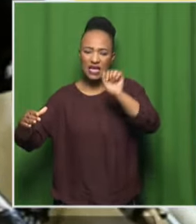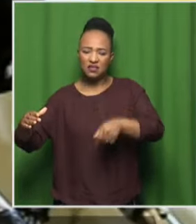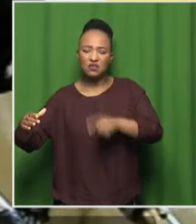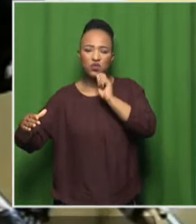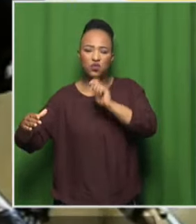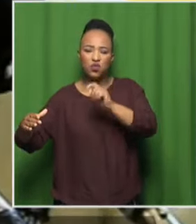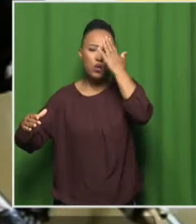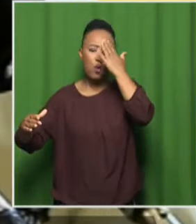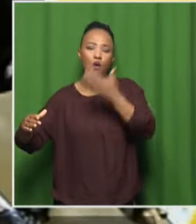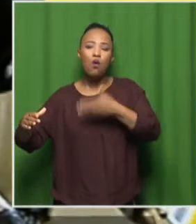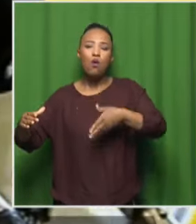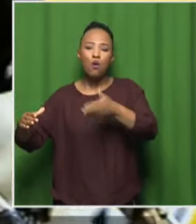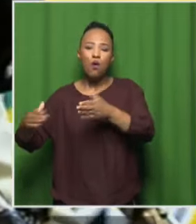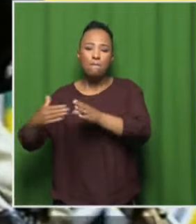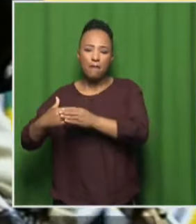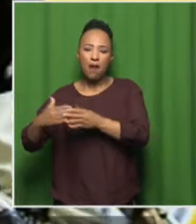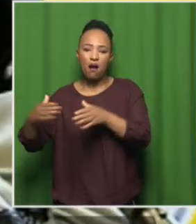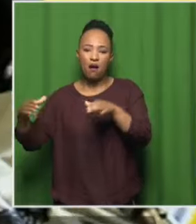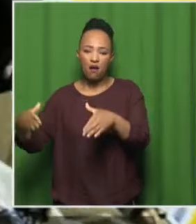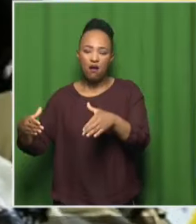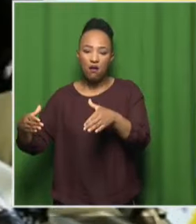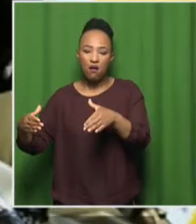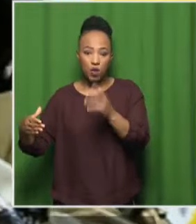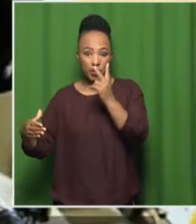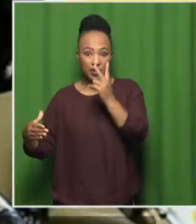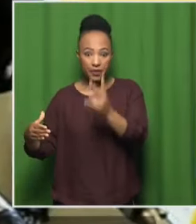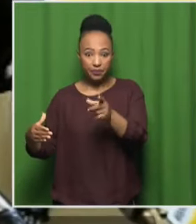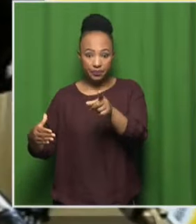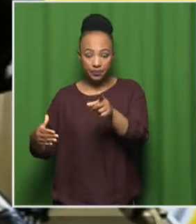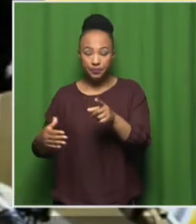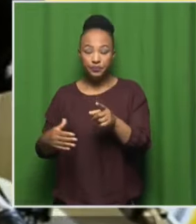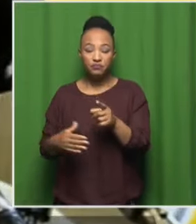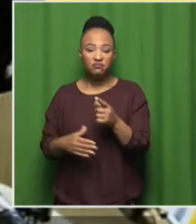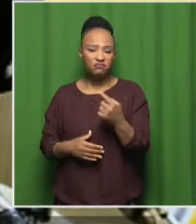Because you see, Omgov explained to us